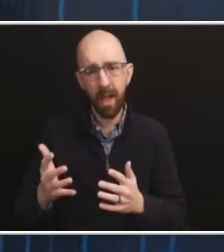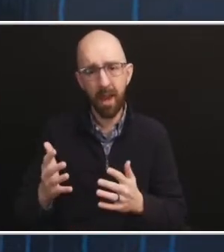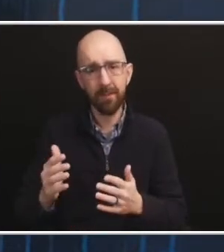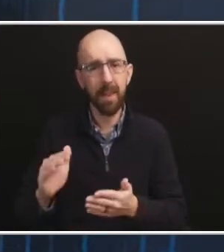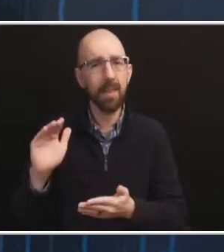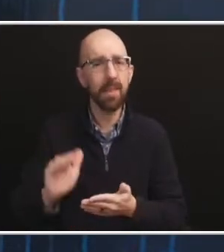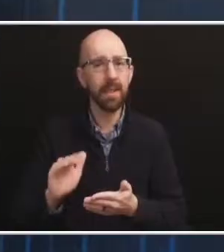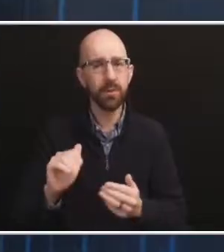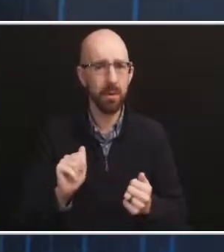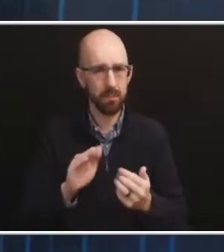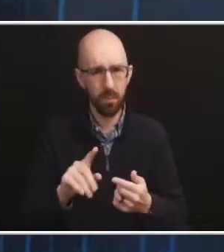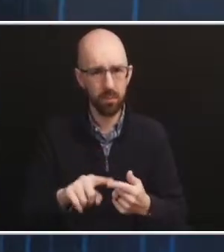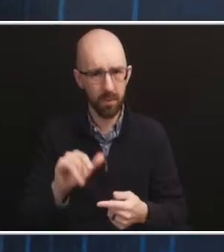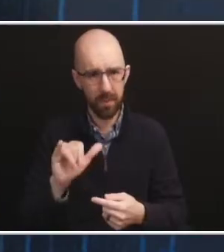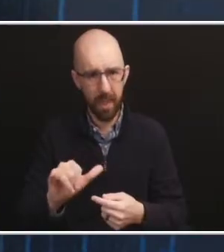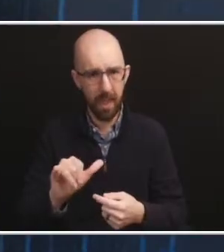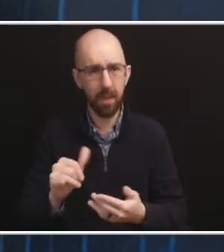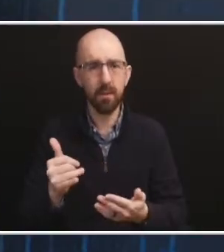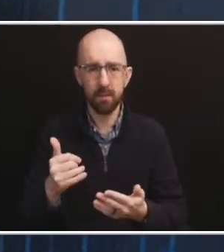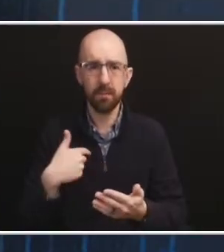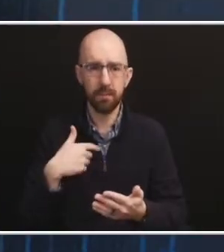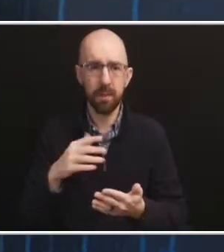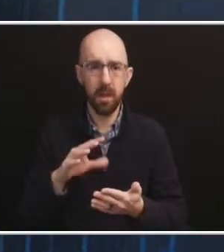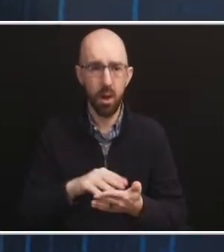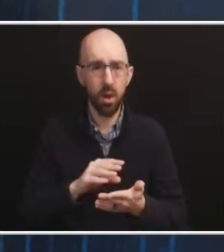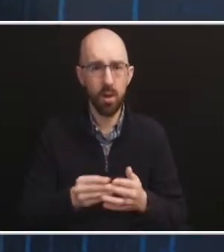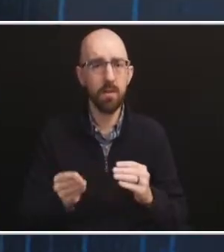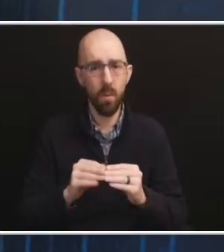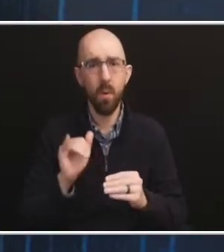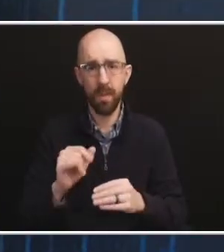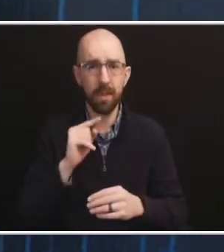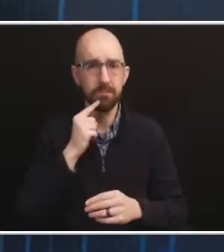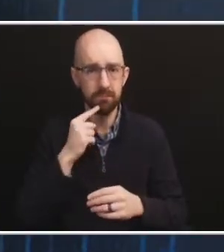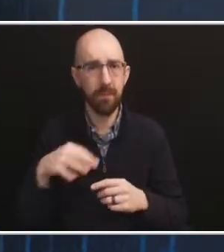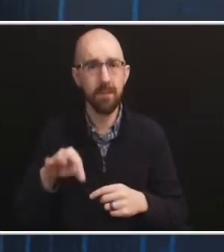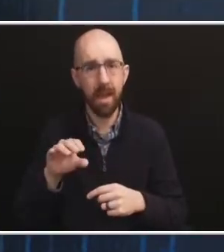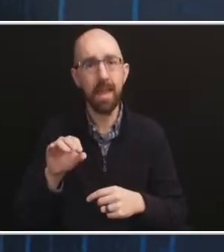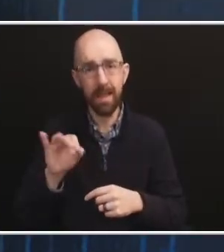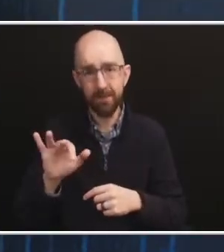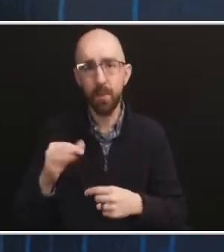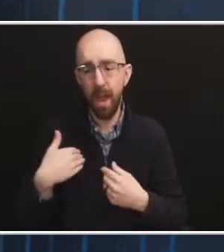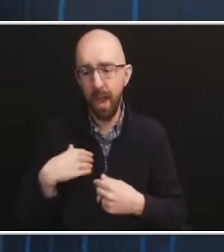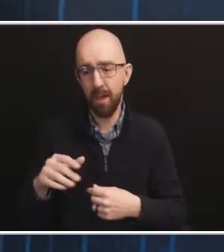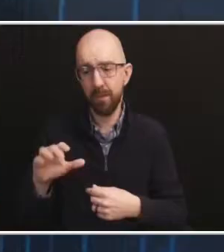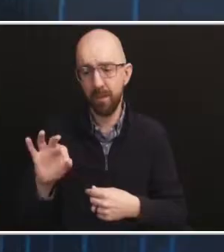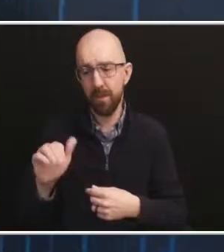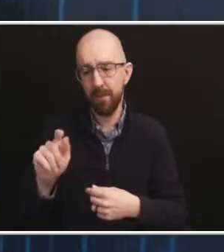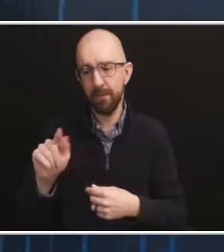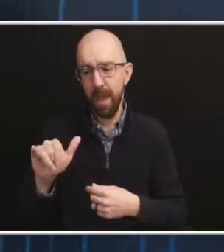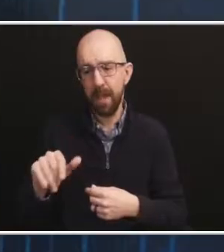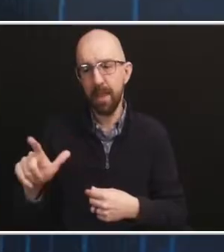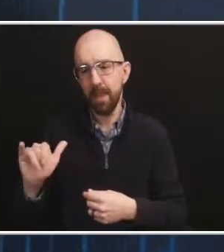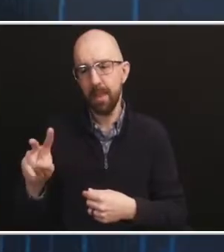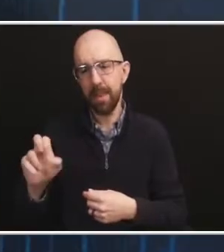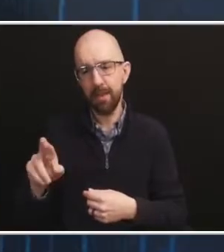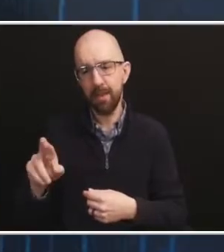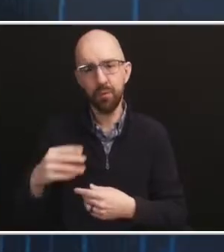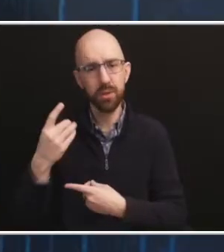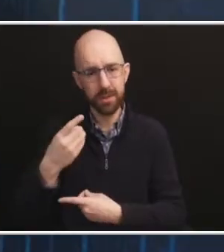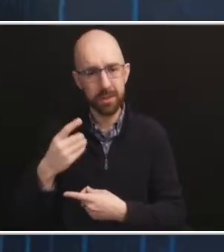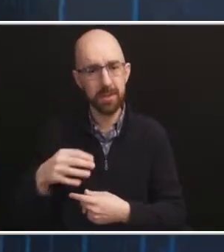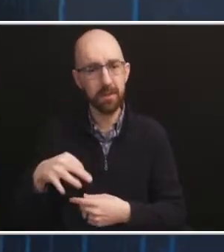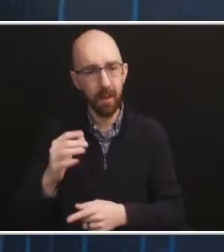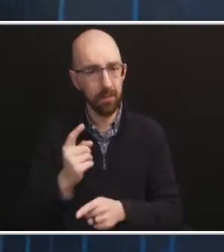to that, and we've now learned more about it, that is a significant finding if you have fatty liver. And so getting people in, seeing the right people, getting the right